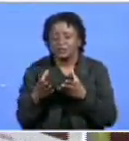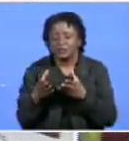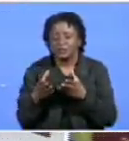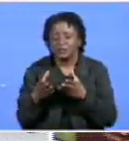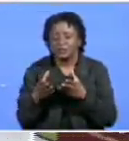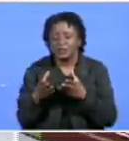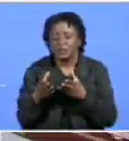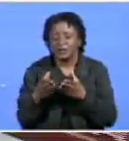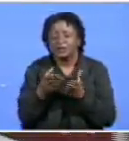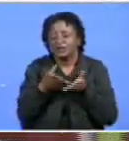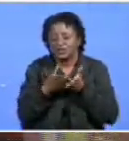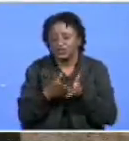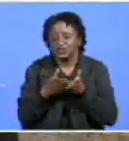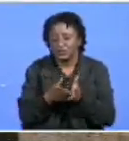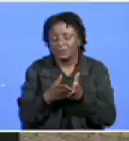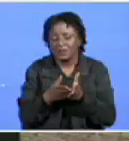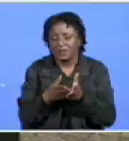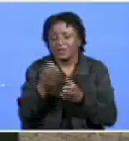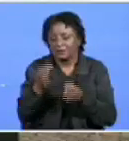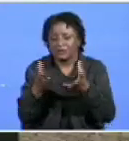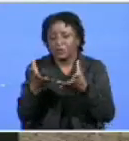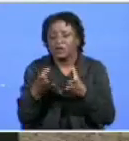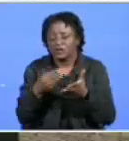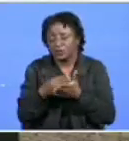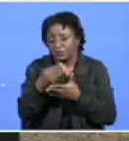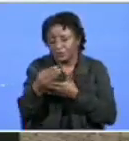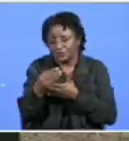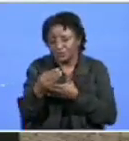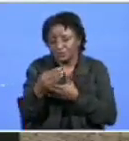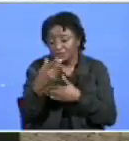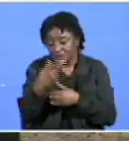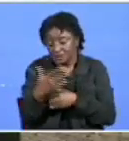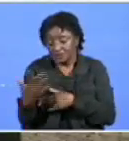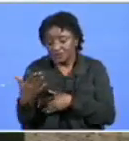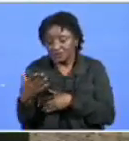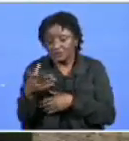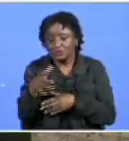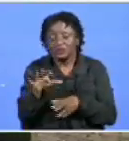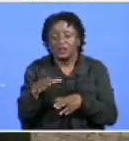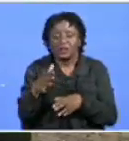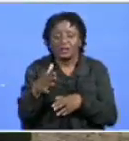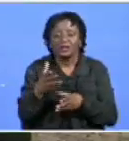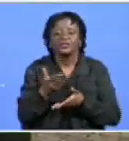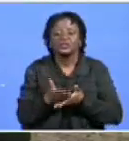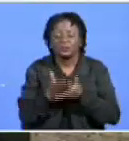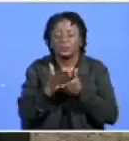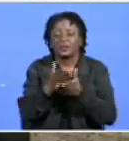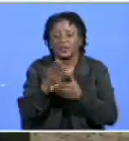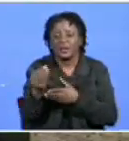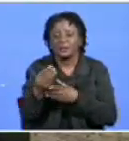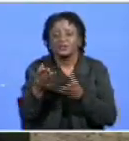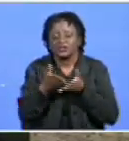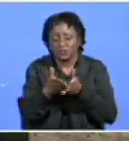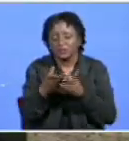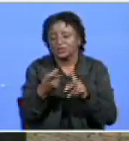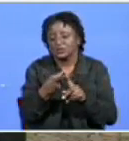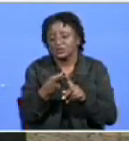out. As it is now, we've been shipping to the Family